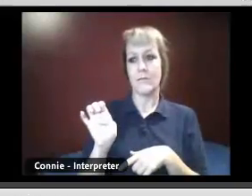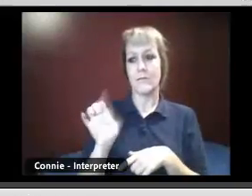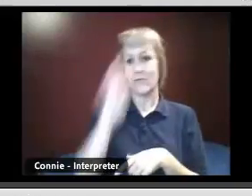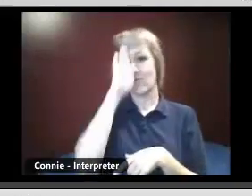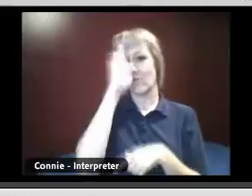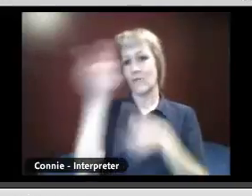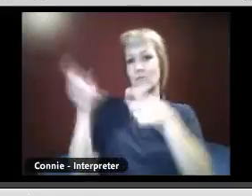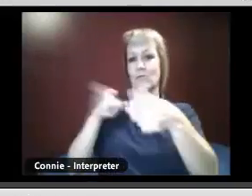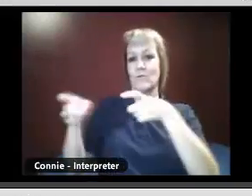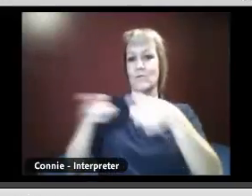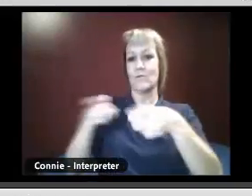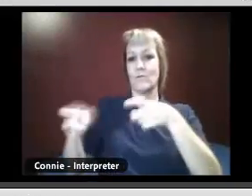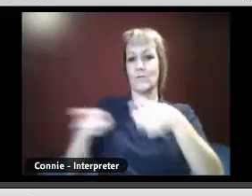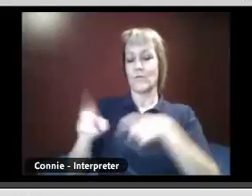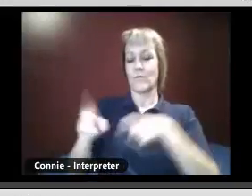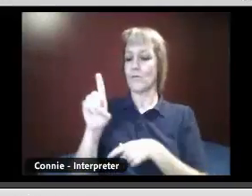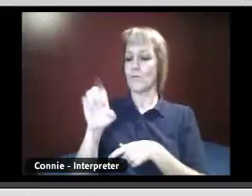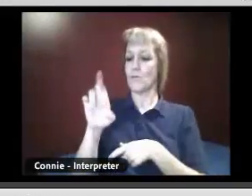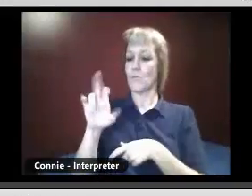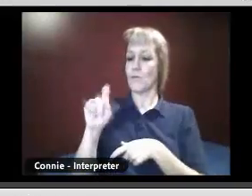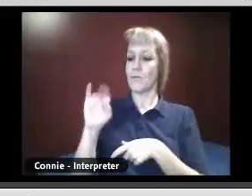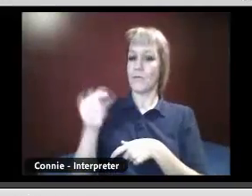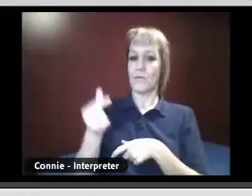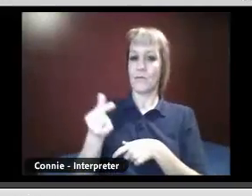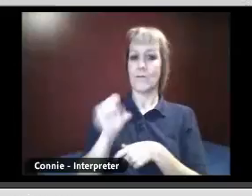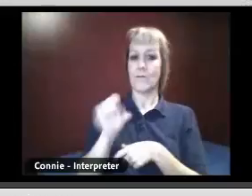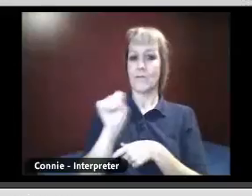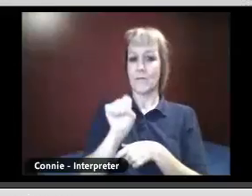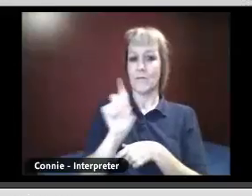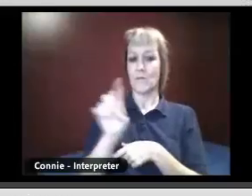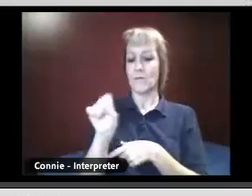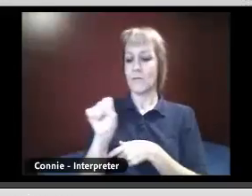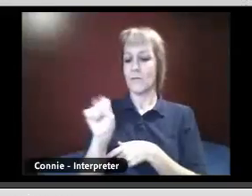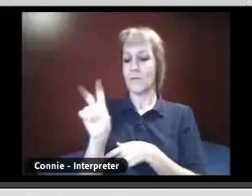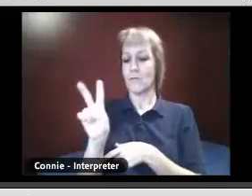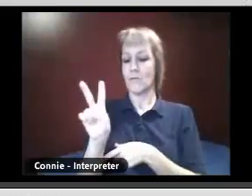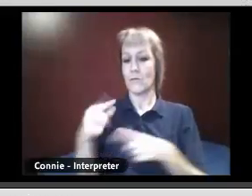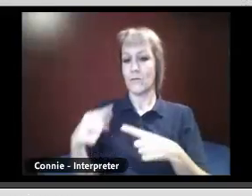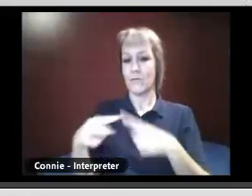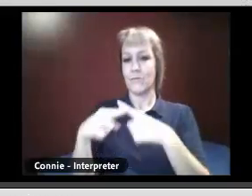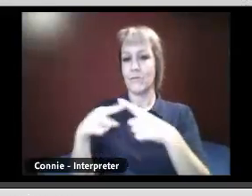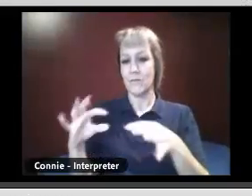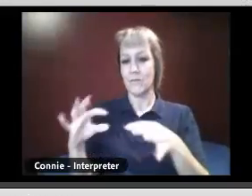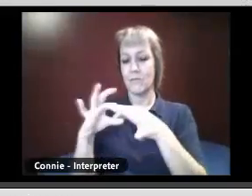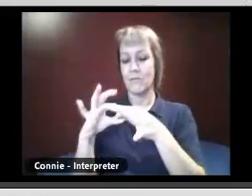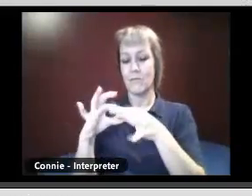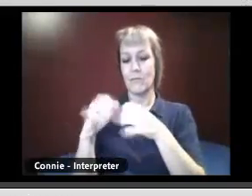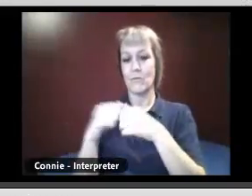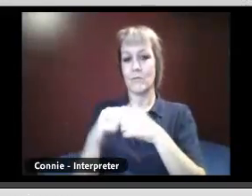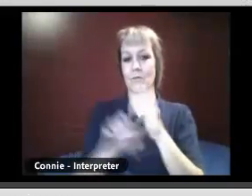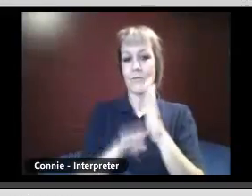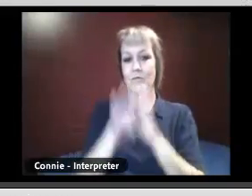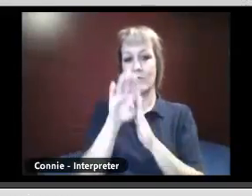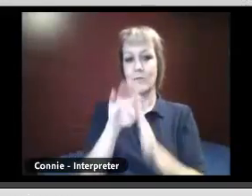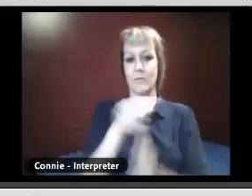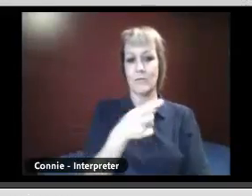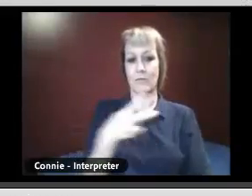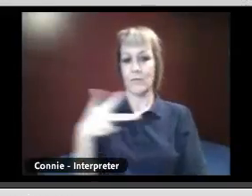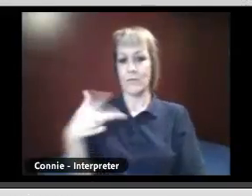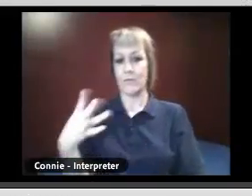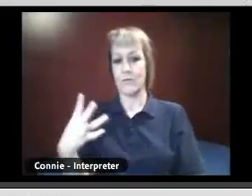style. So where you see S1, S2, they intersect with the development 1, 2, 3, and 4 at the bottom of the screen. And